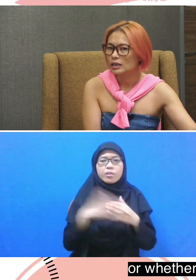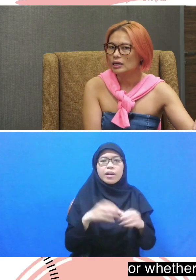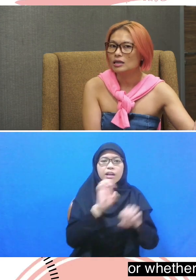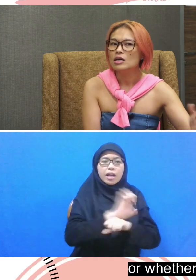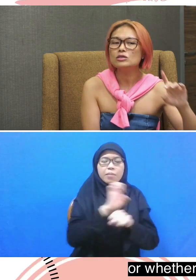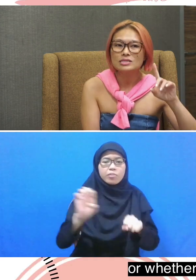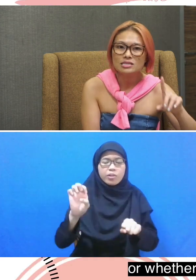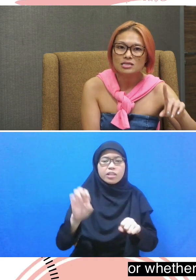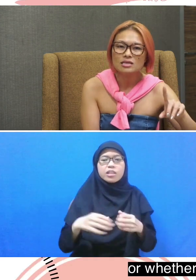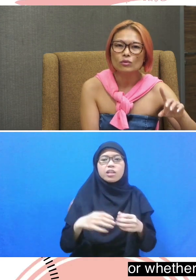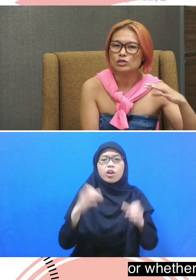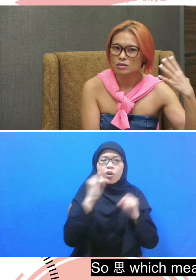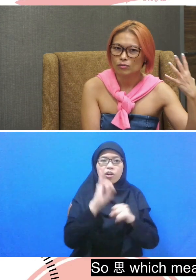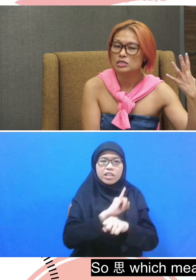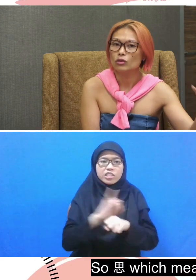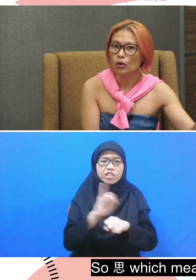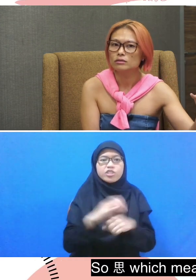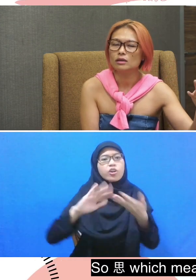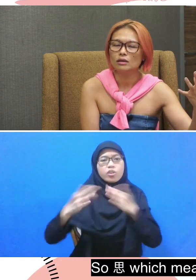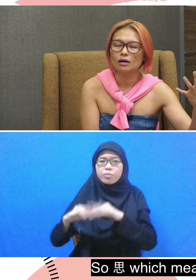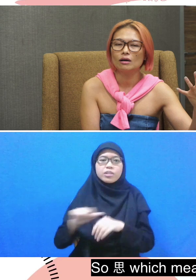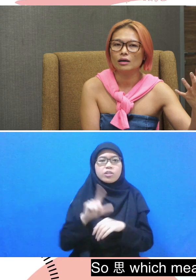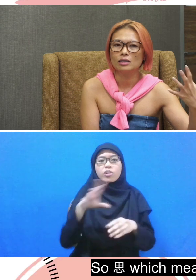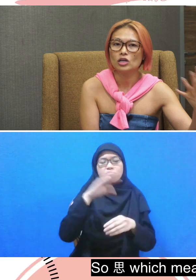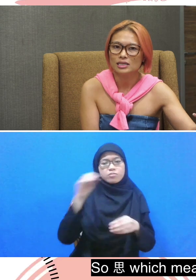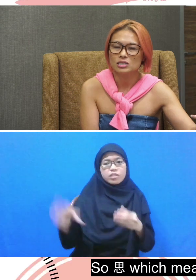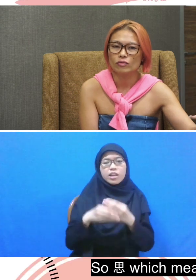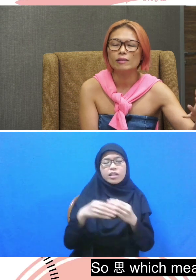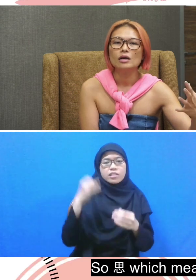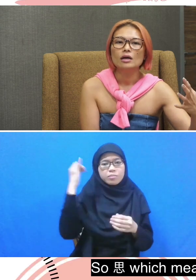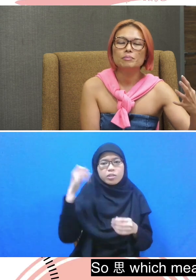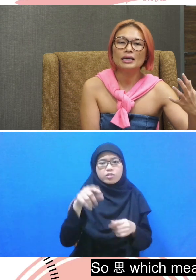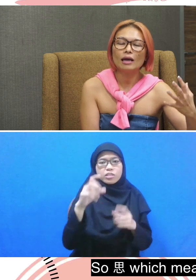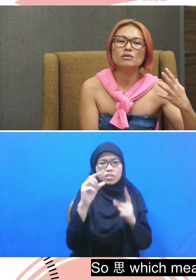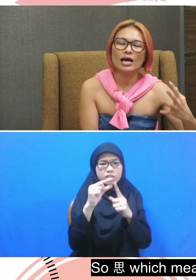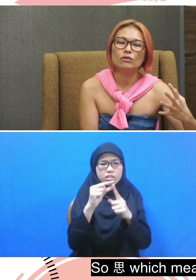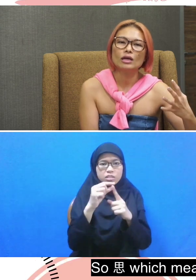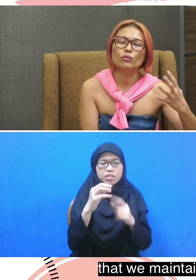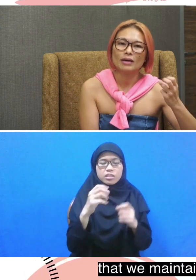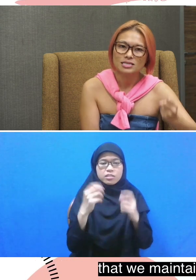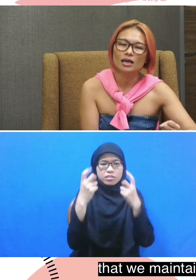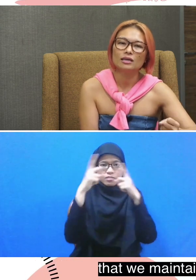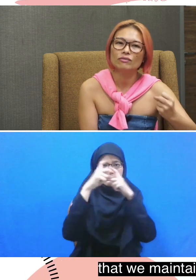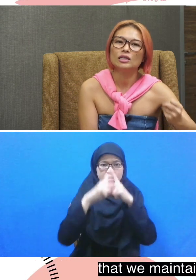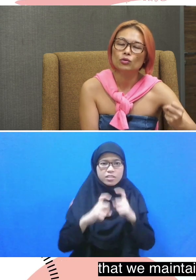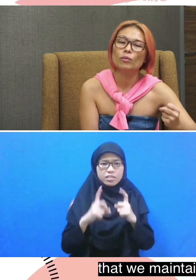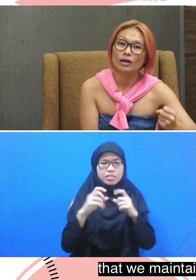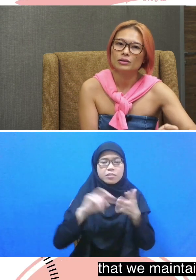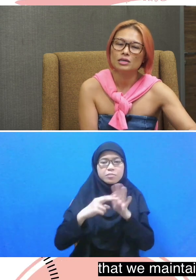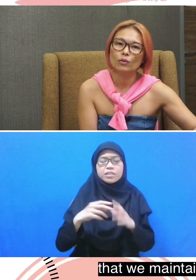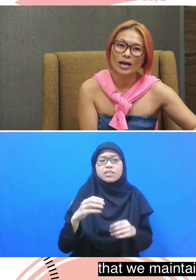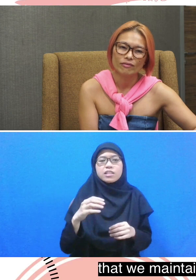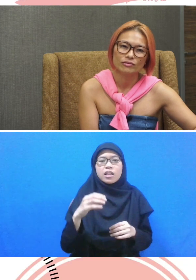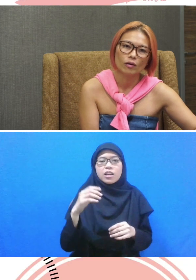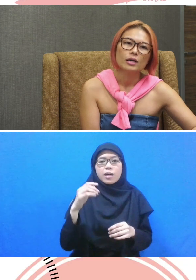you're working in. So si, which is means thought in Chinese, right, became the value that we maintain even in the group of